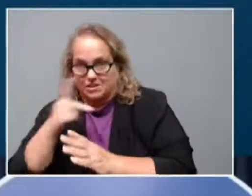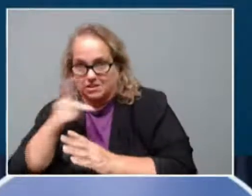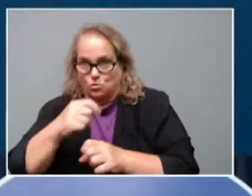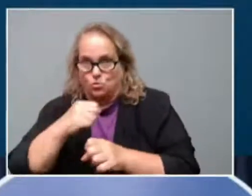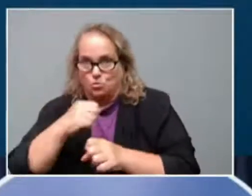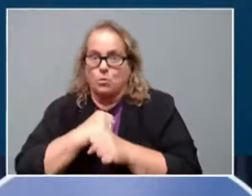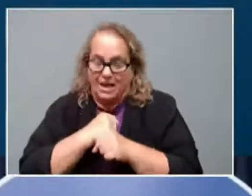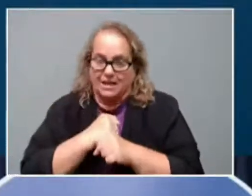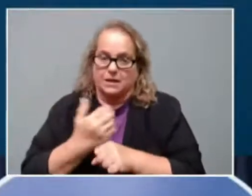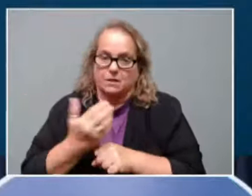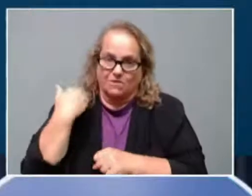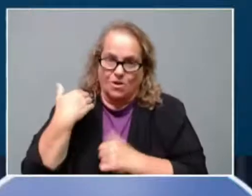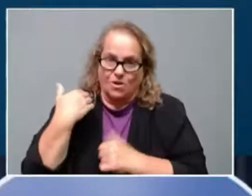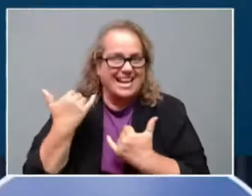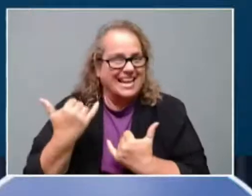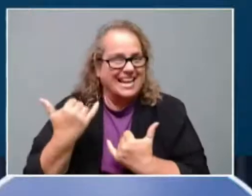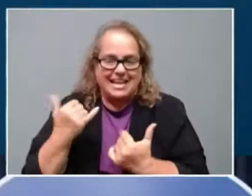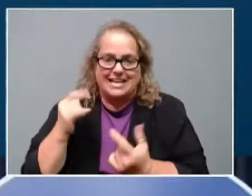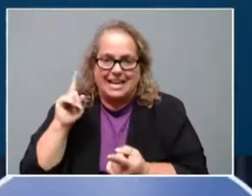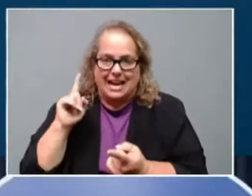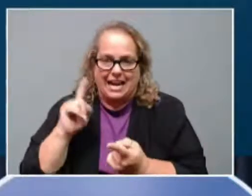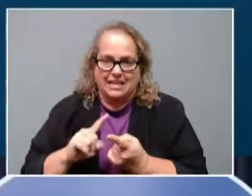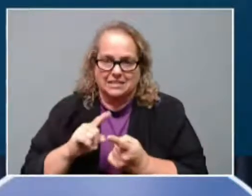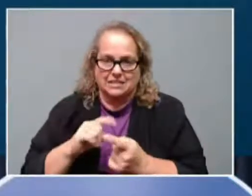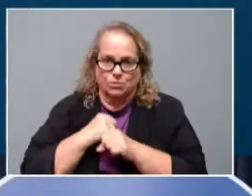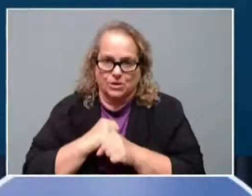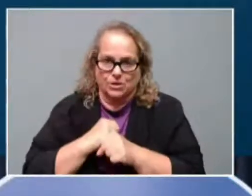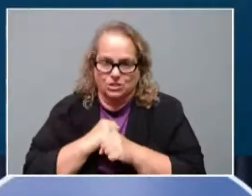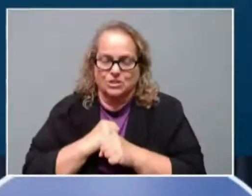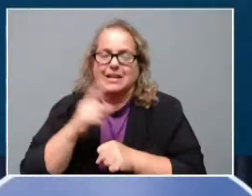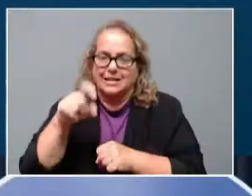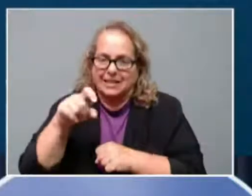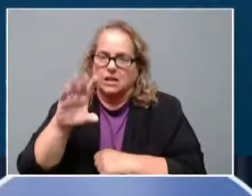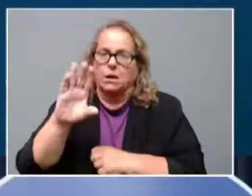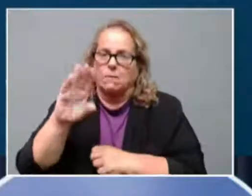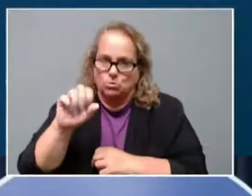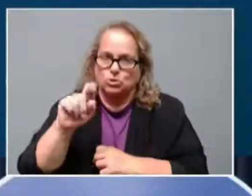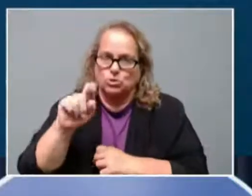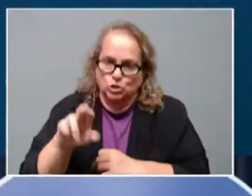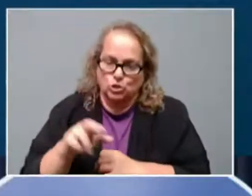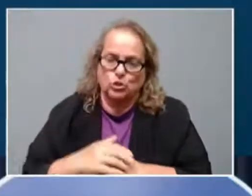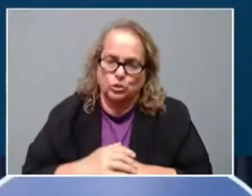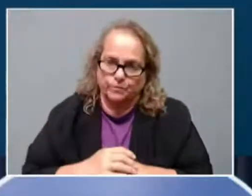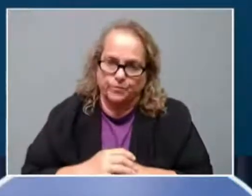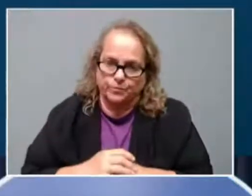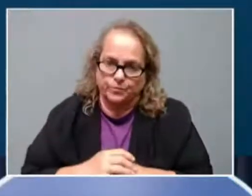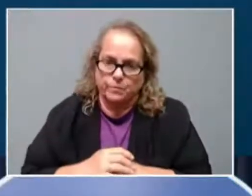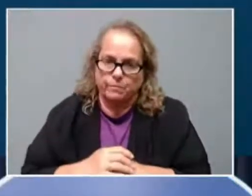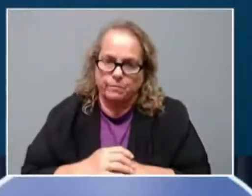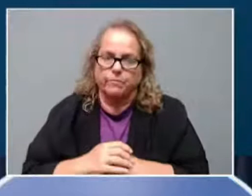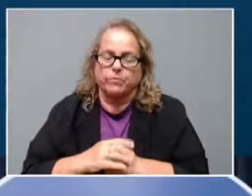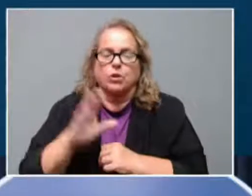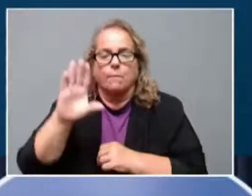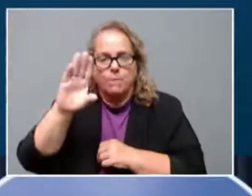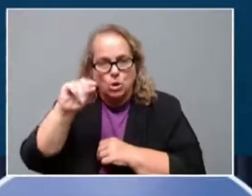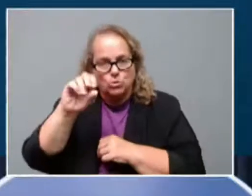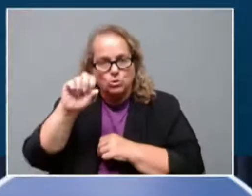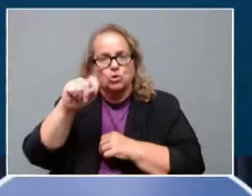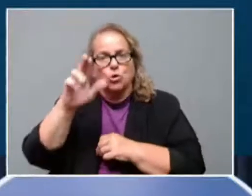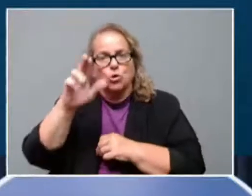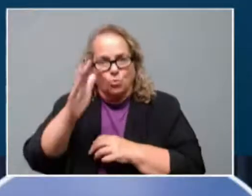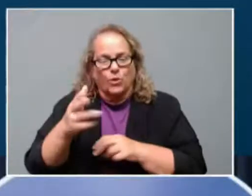well protected now. We'll show that in a couple different ways, but you will be that well protected with the booster. Now let's look